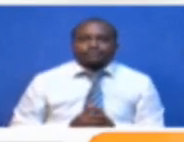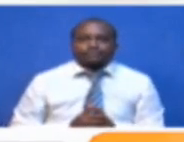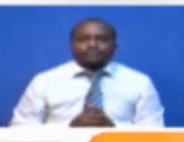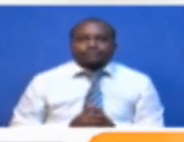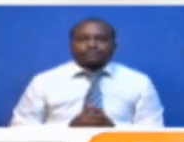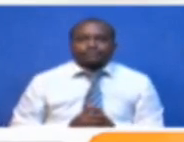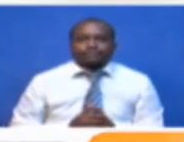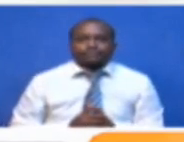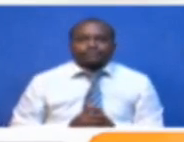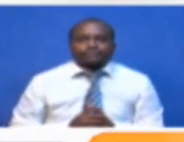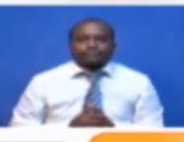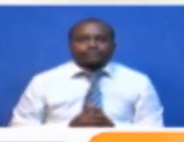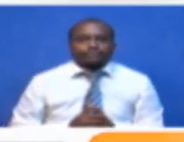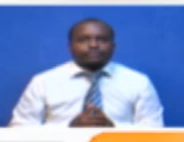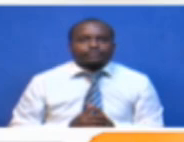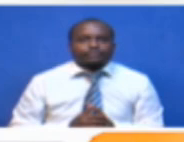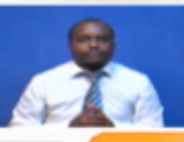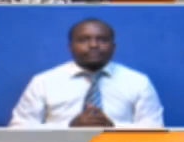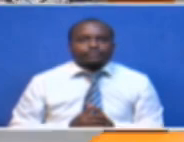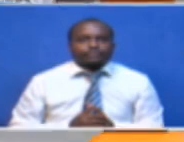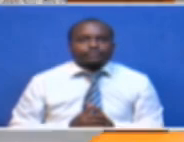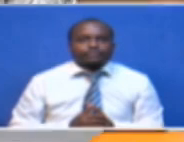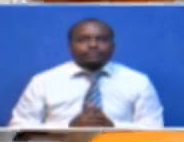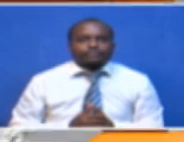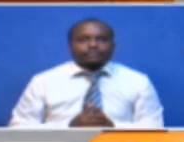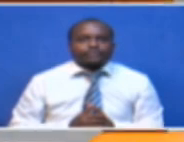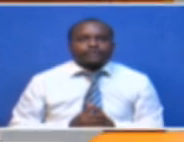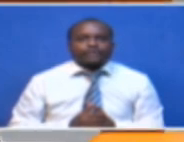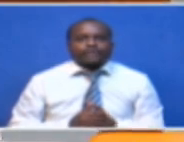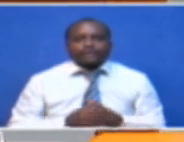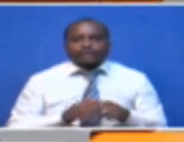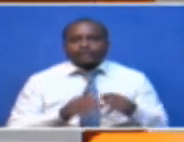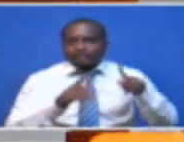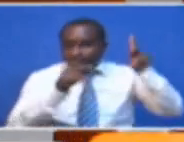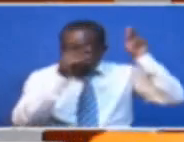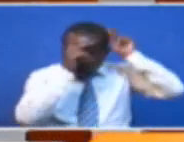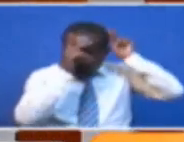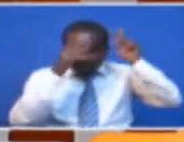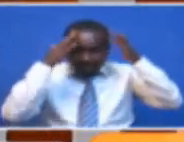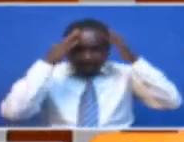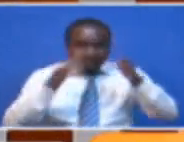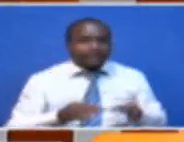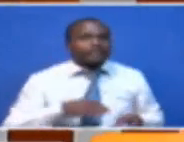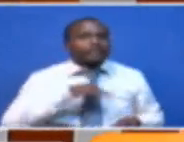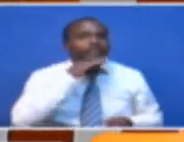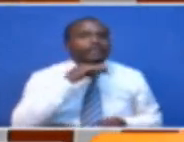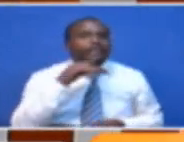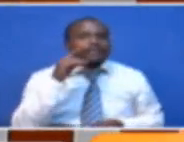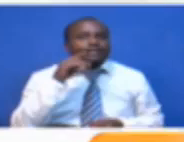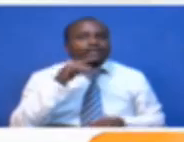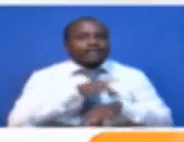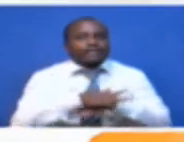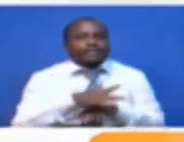Yes. The one from around Kakamega decided to die early. He could not live with the shame.